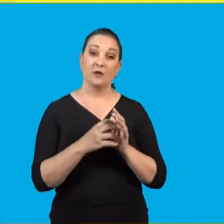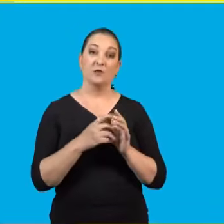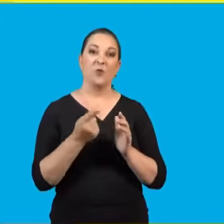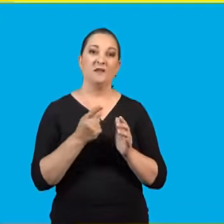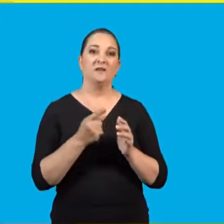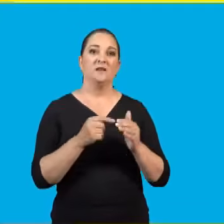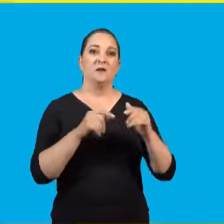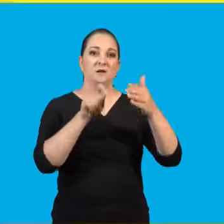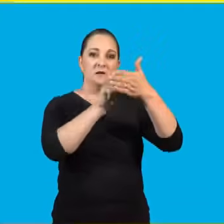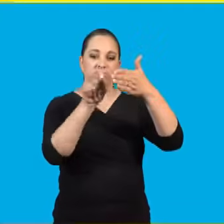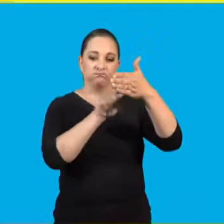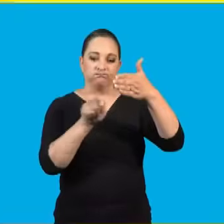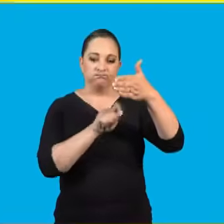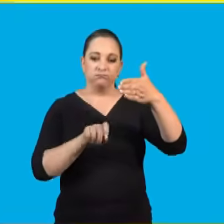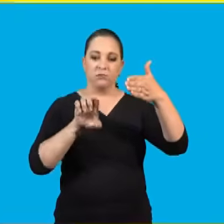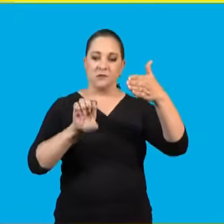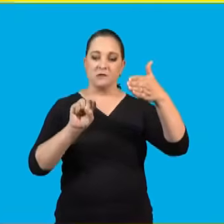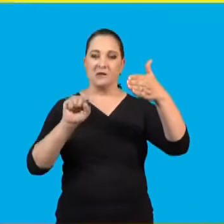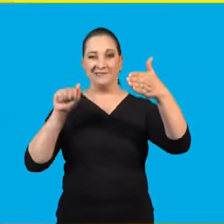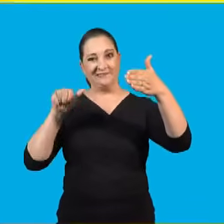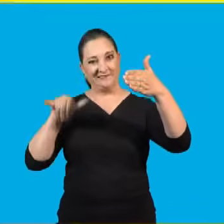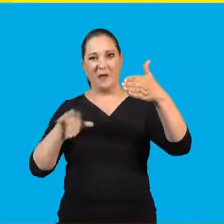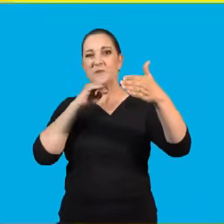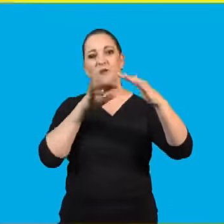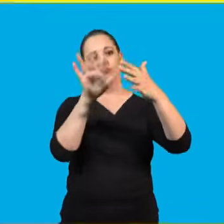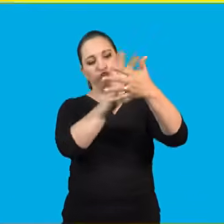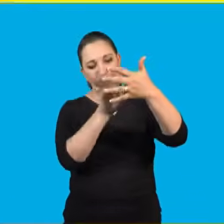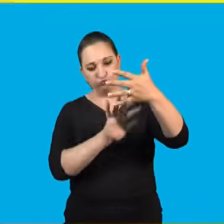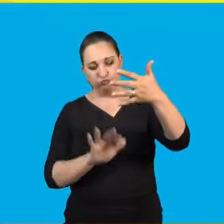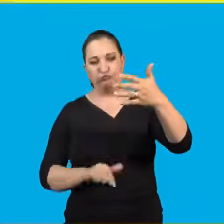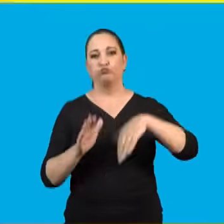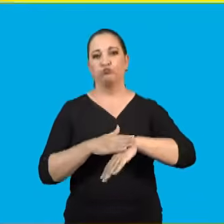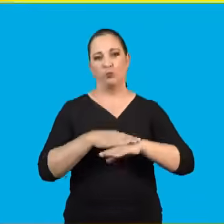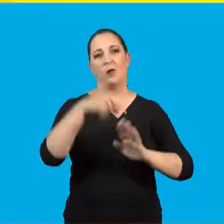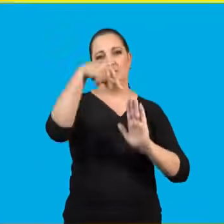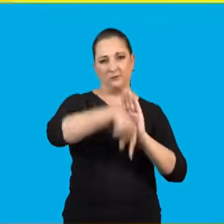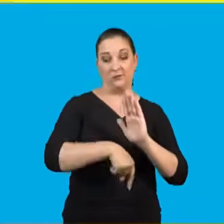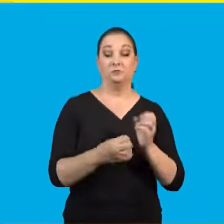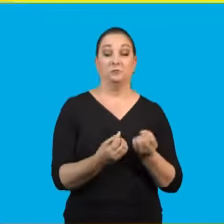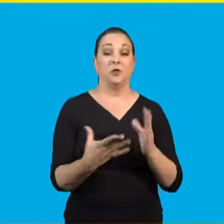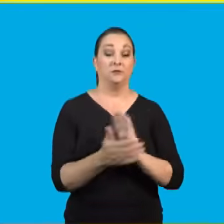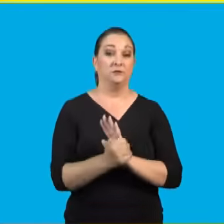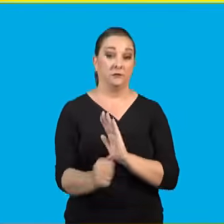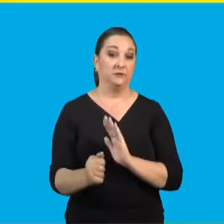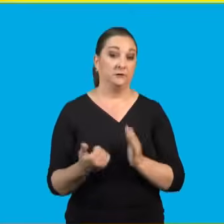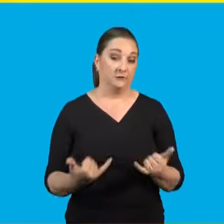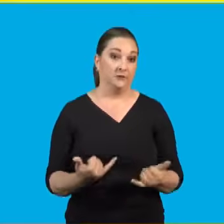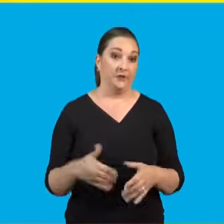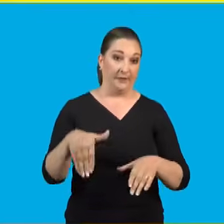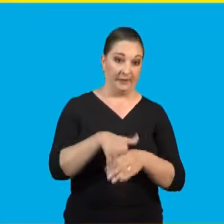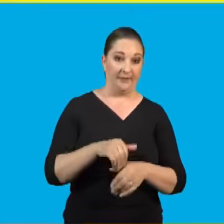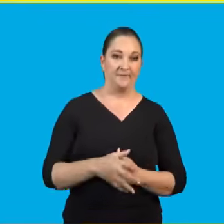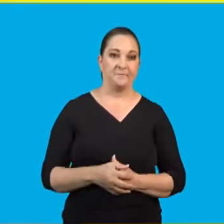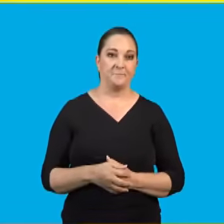an essay. So in other words, it's based on longer writing, and you will see that there are lots of skills that come